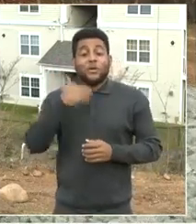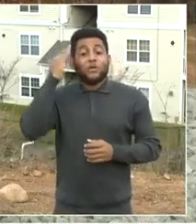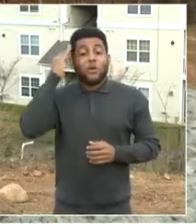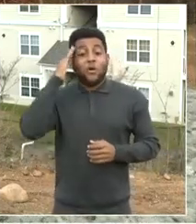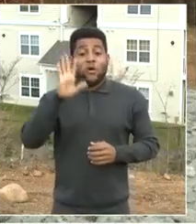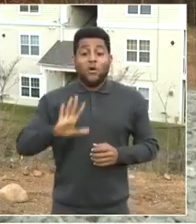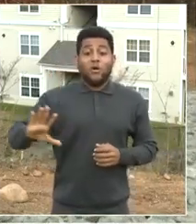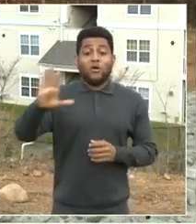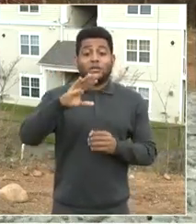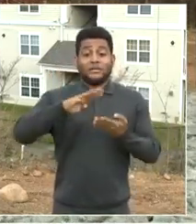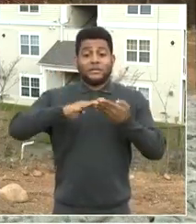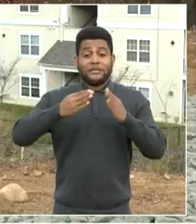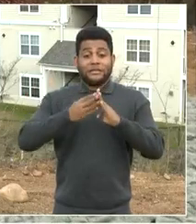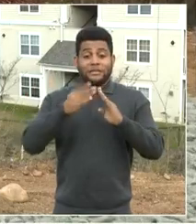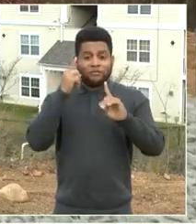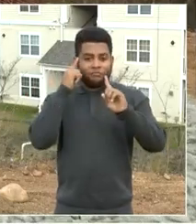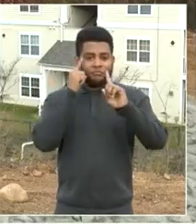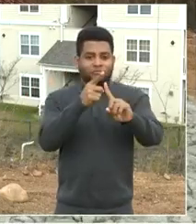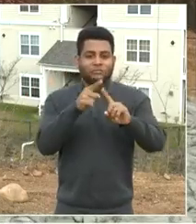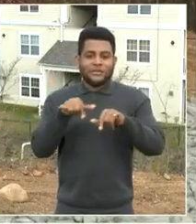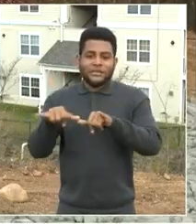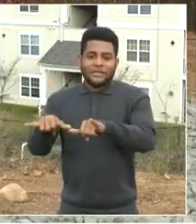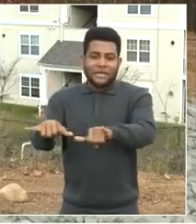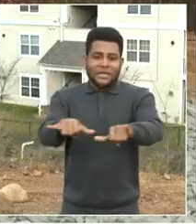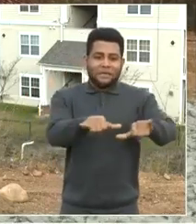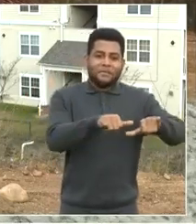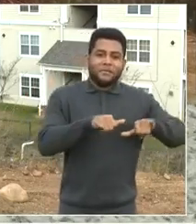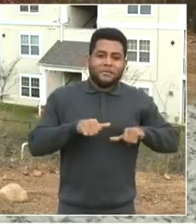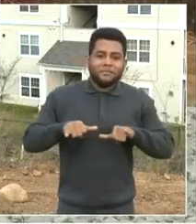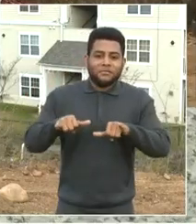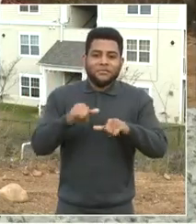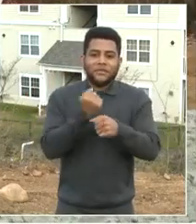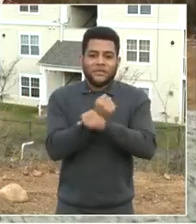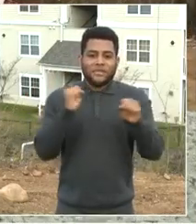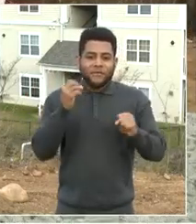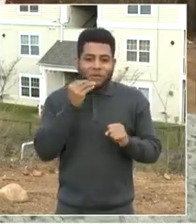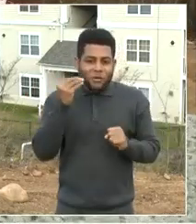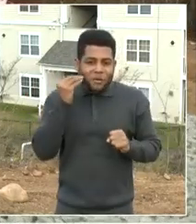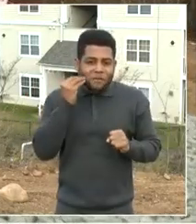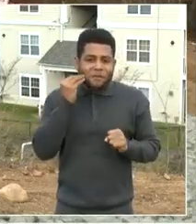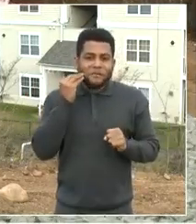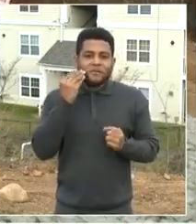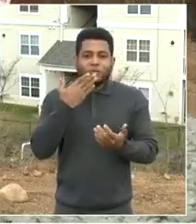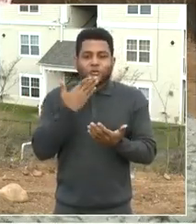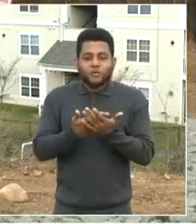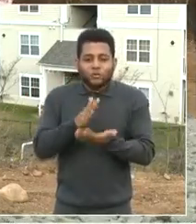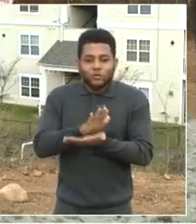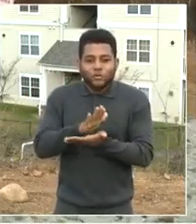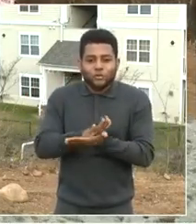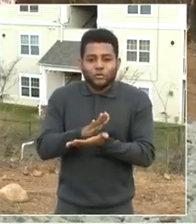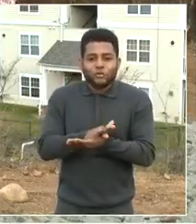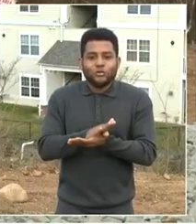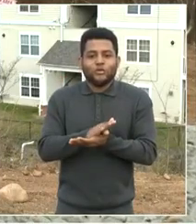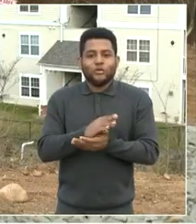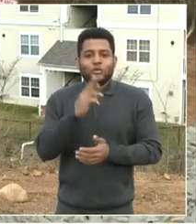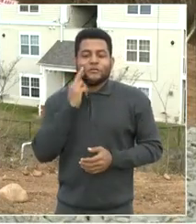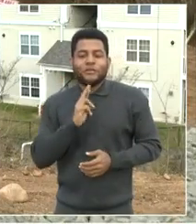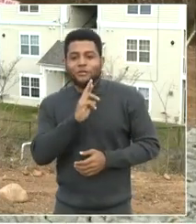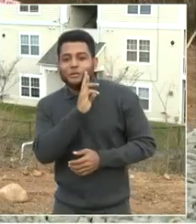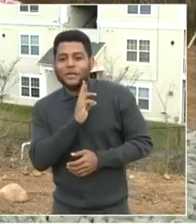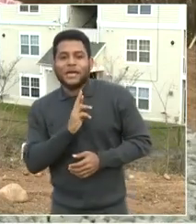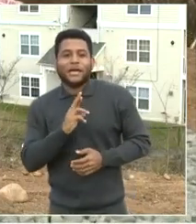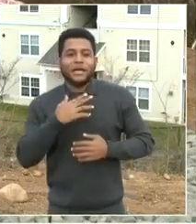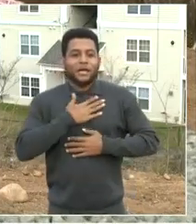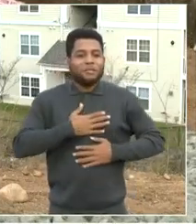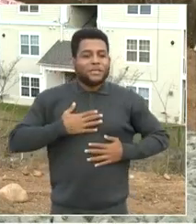and affordable housing, great schools, great grocery stores, restaurants, and places to go. And together,